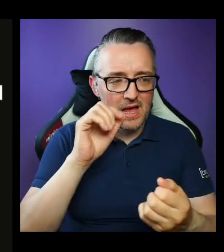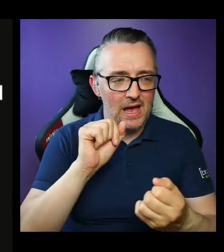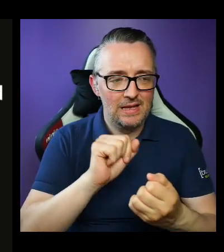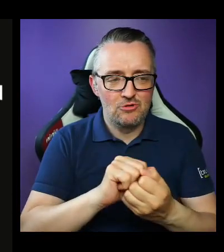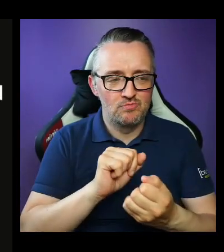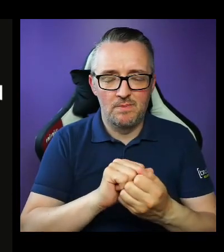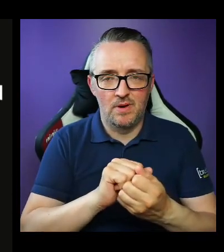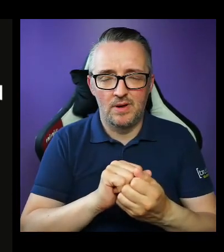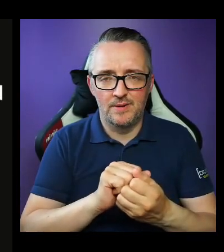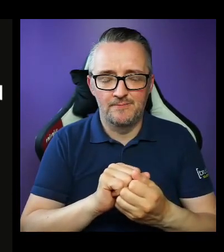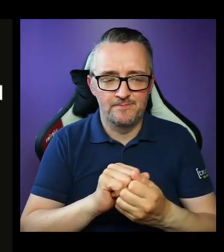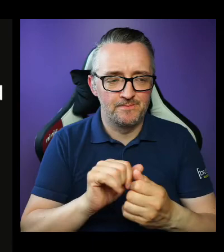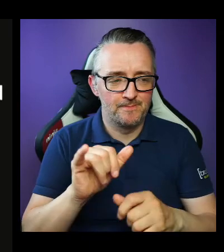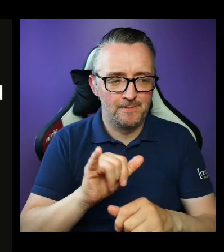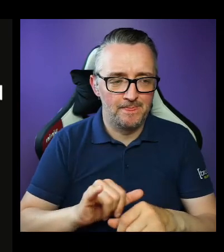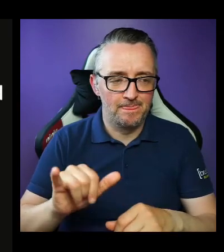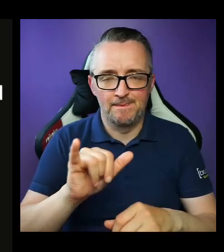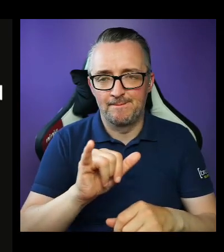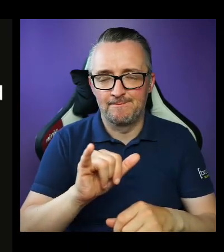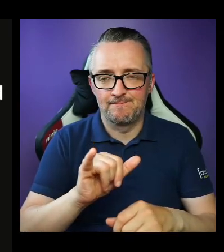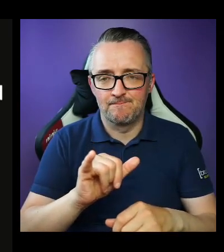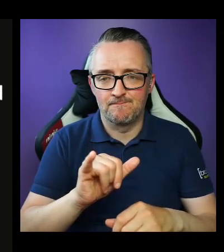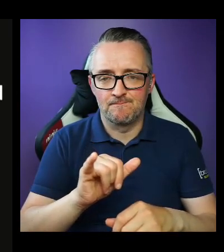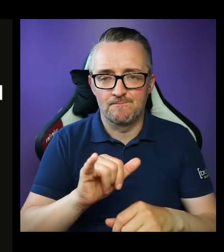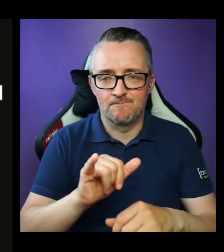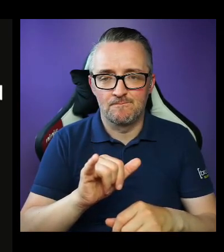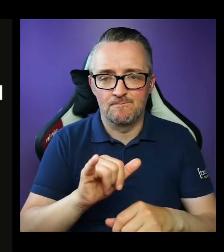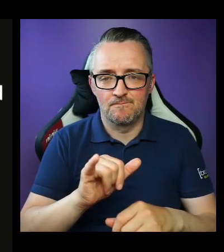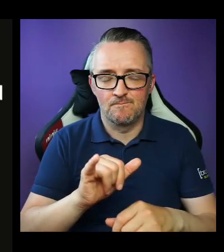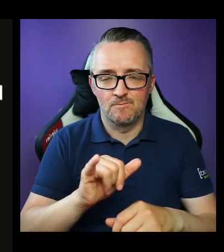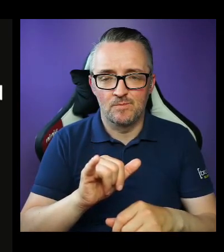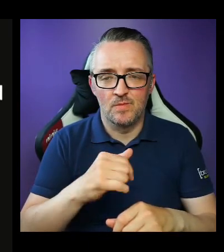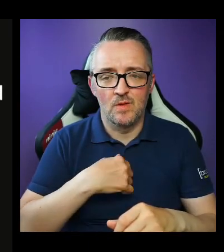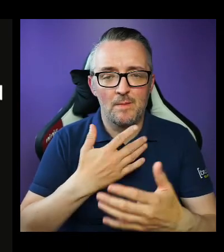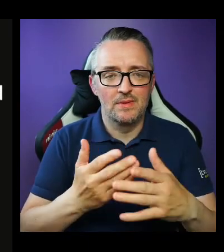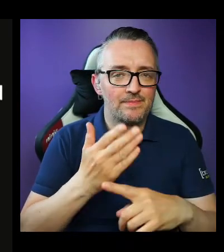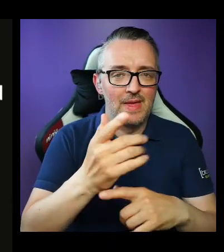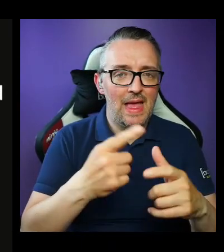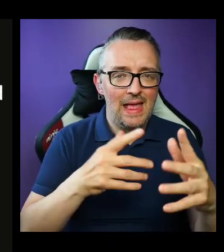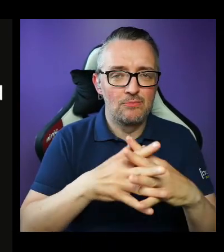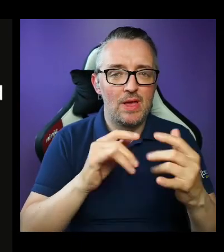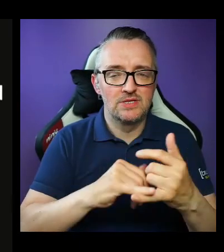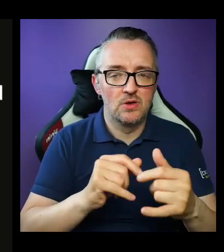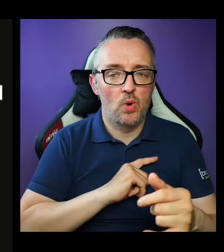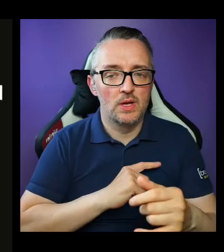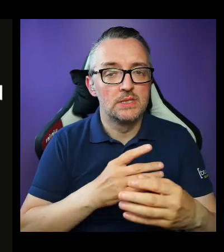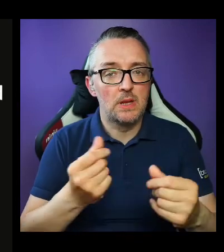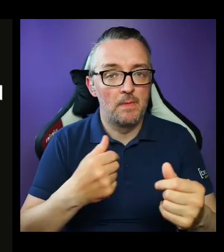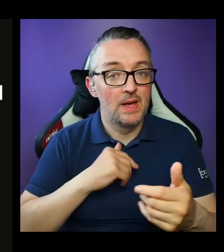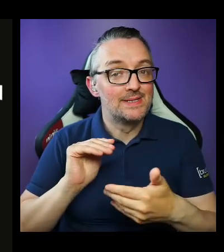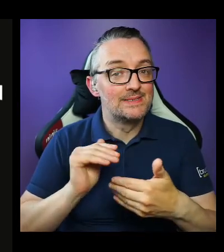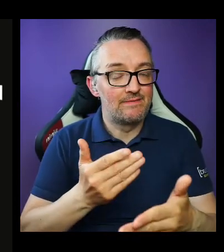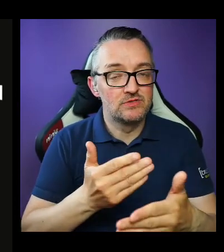ones we've looked into. I would say we went for AWS because some of our services